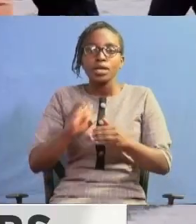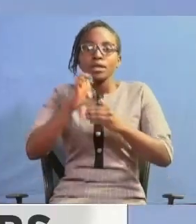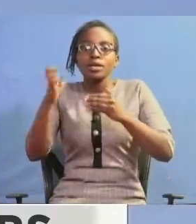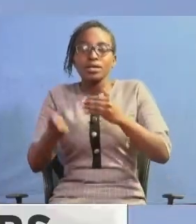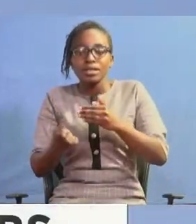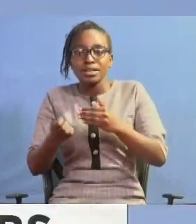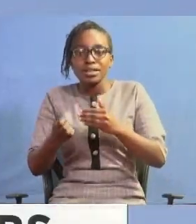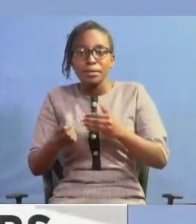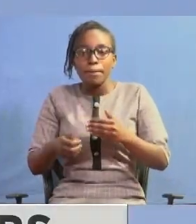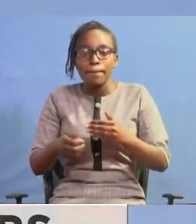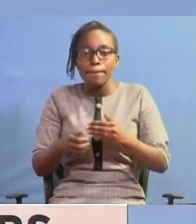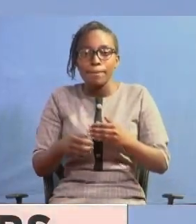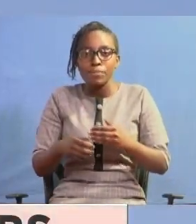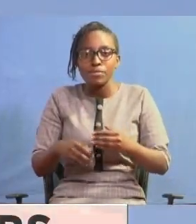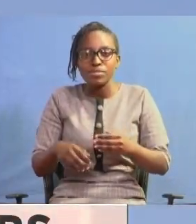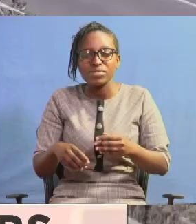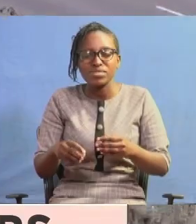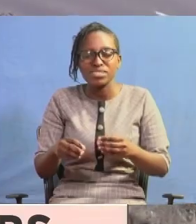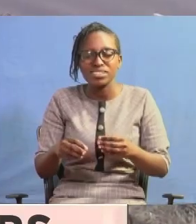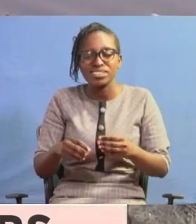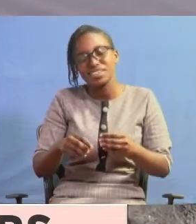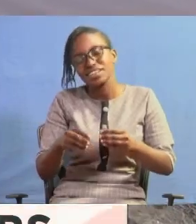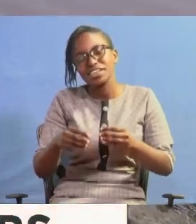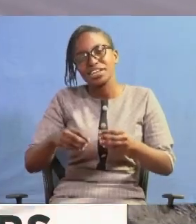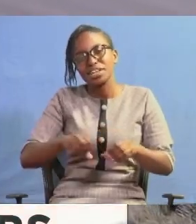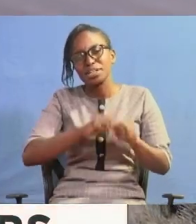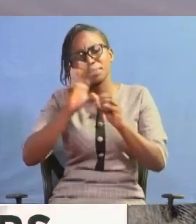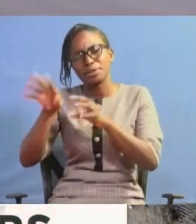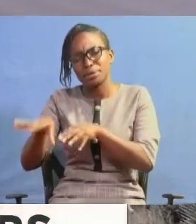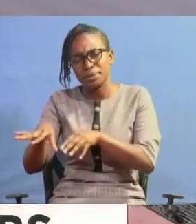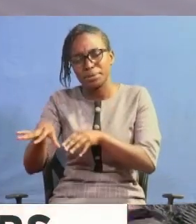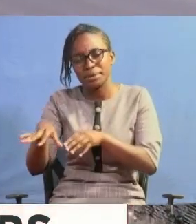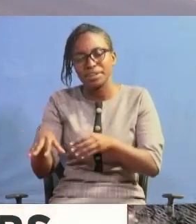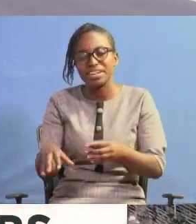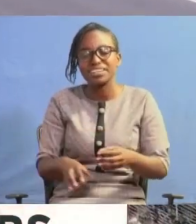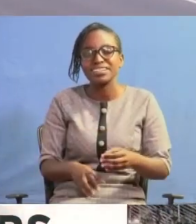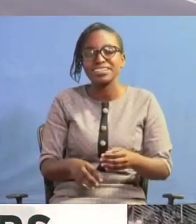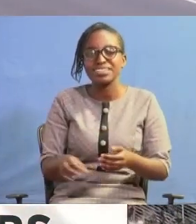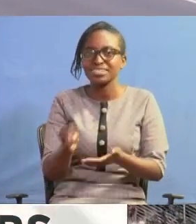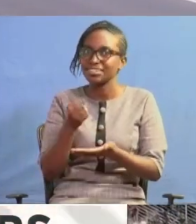businesses along the road will be demolished if locals do not take the advised action.